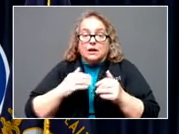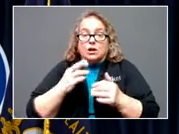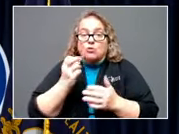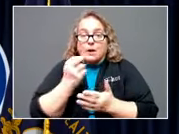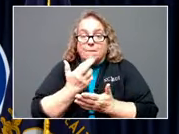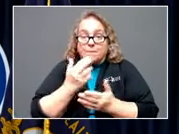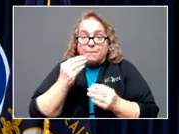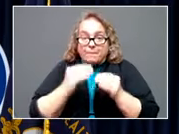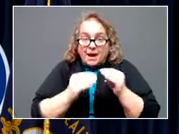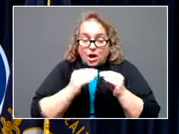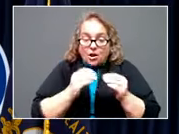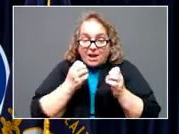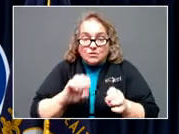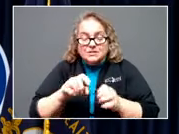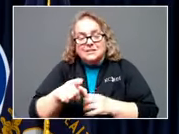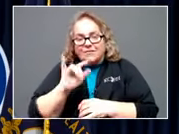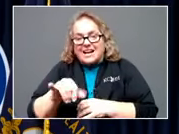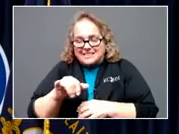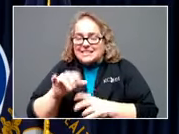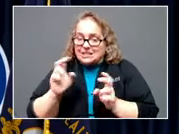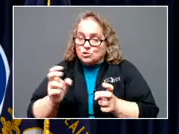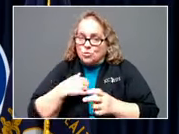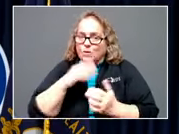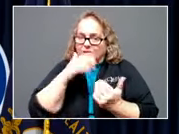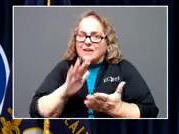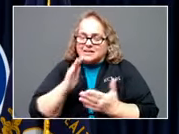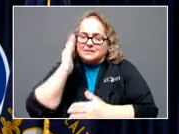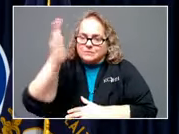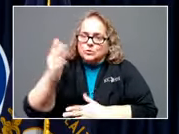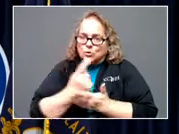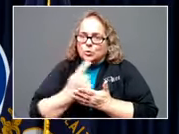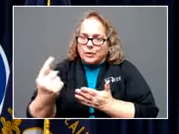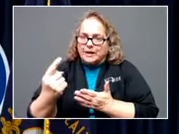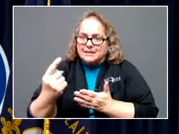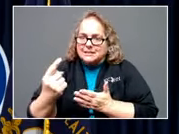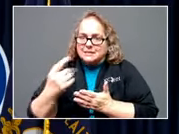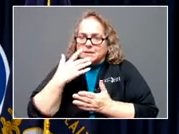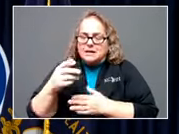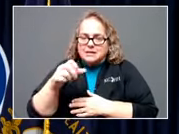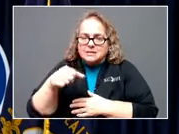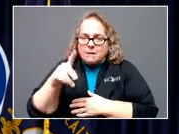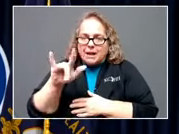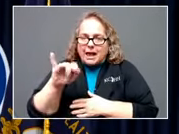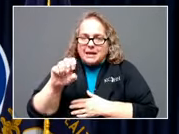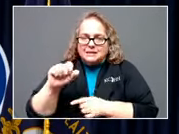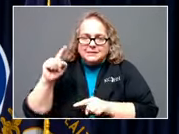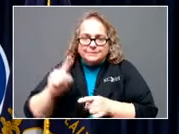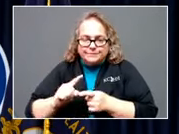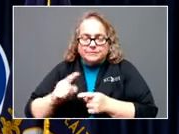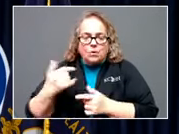probably an issue that we're going to face in the coming weeks. Right now, we're still in more of the cleanup phase. And we've got everybody else